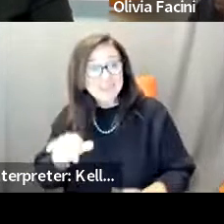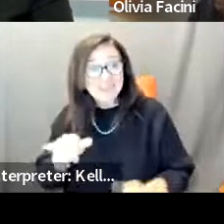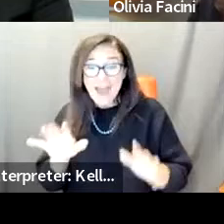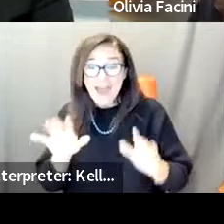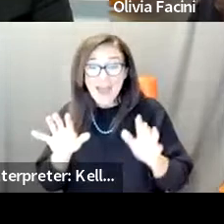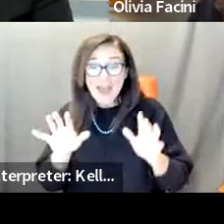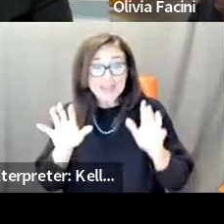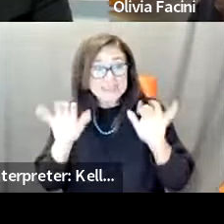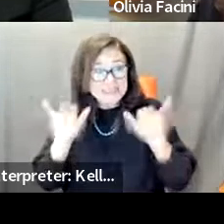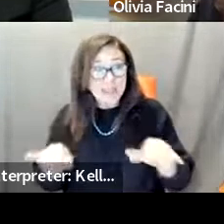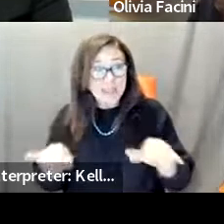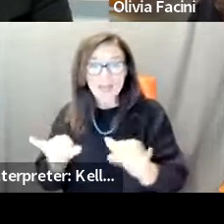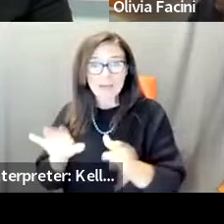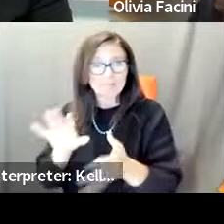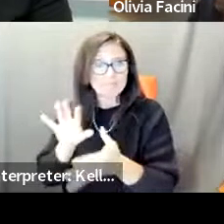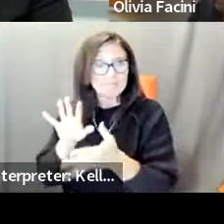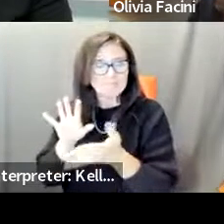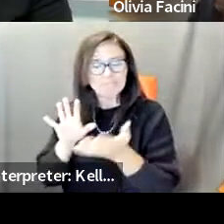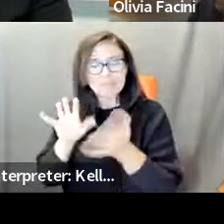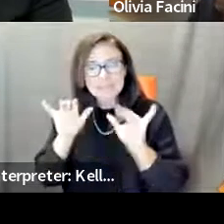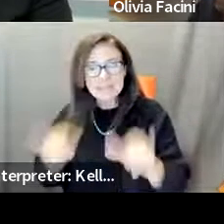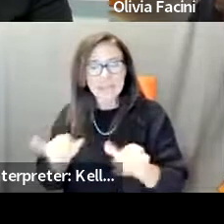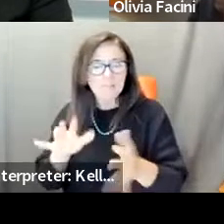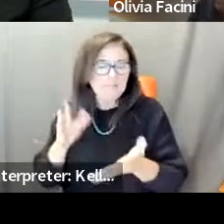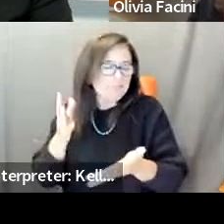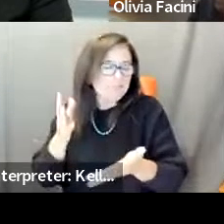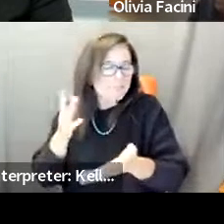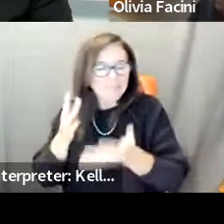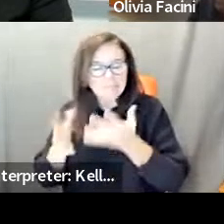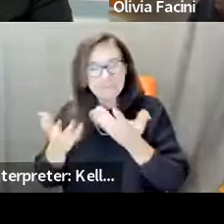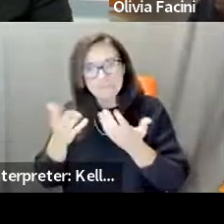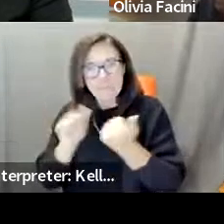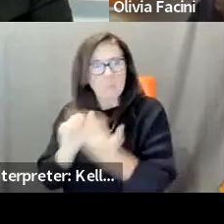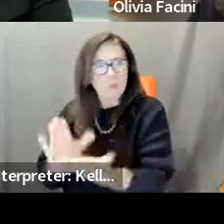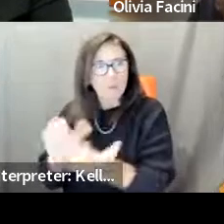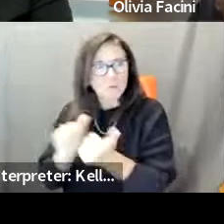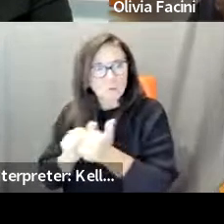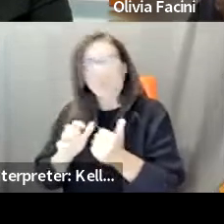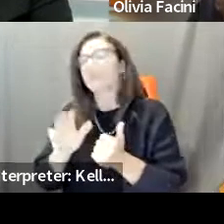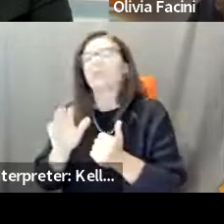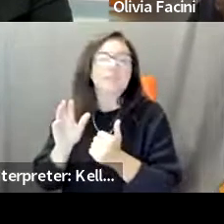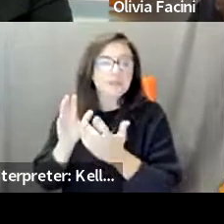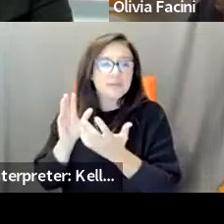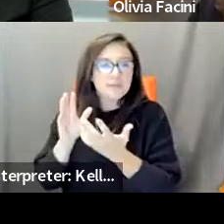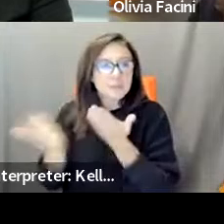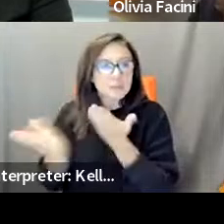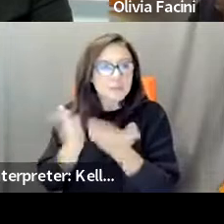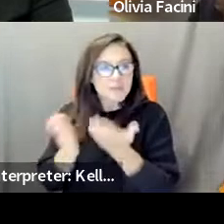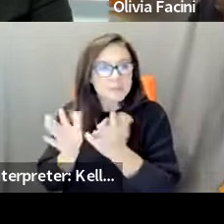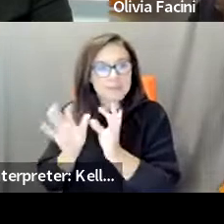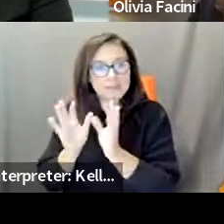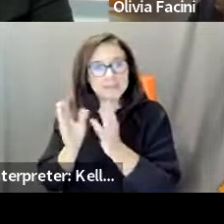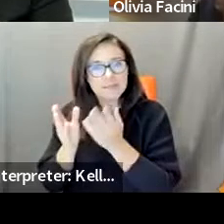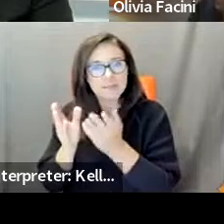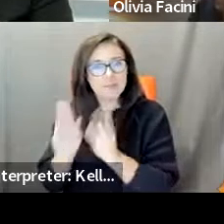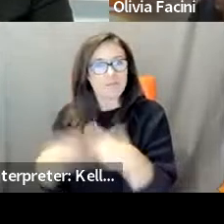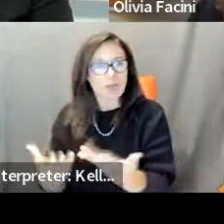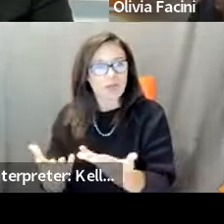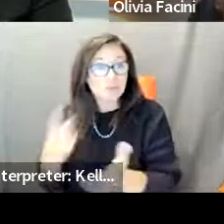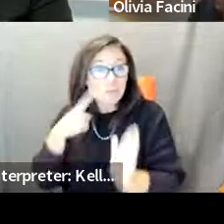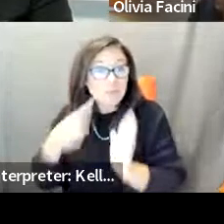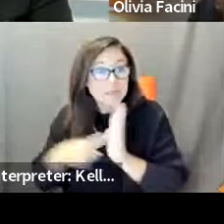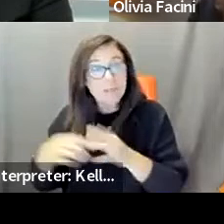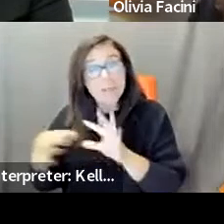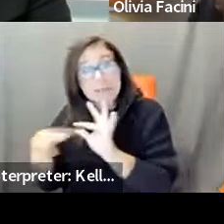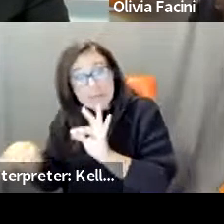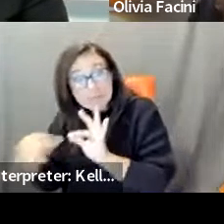sure, definitely some favorite interpreters and favorite captioners that I know what they're doing and they're doing